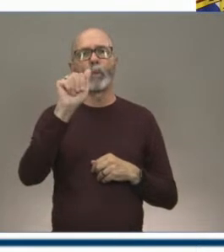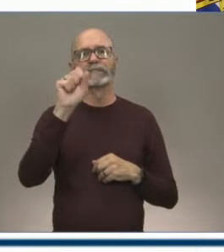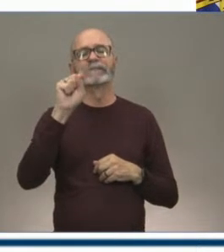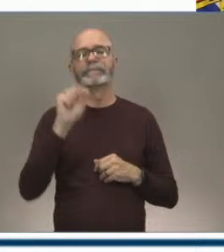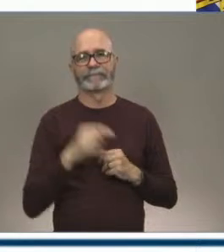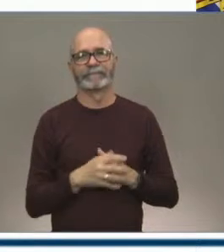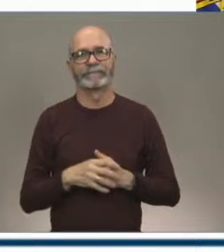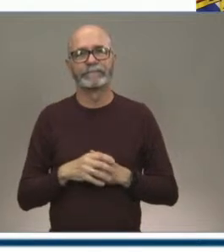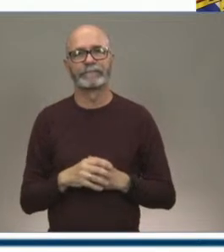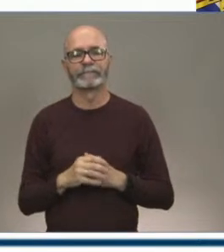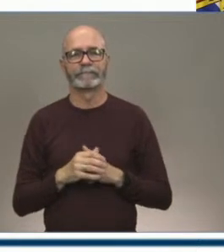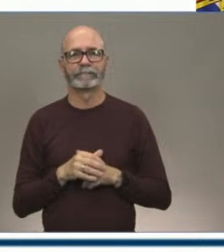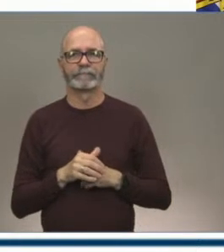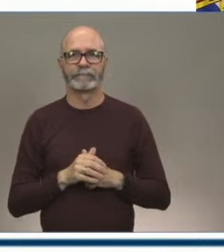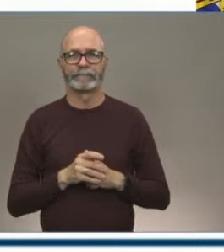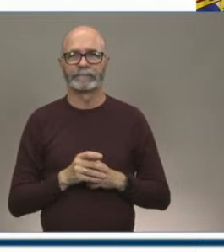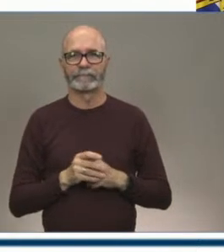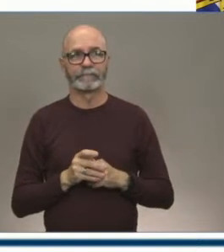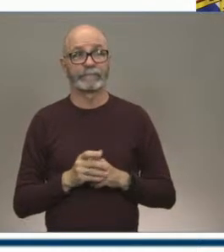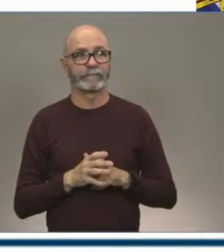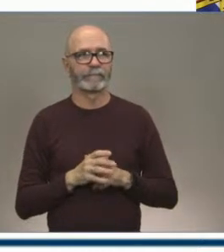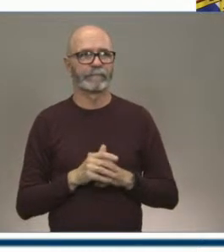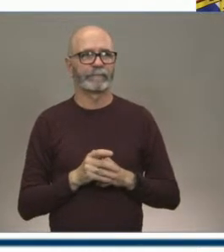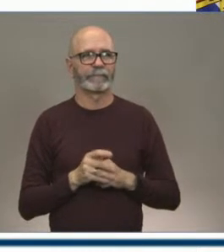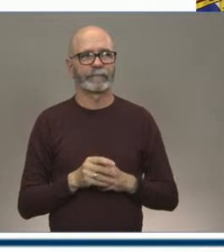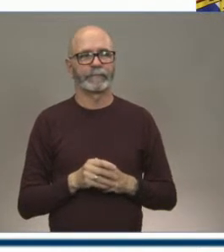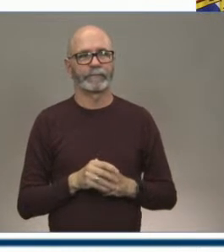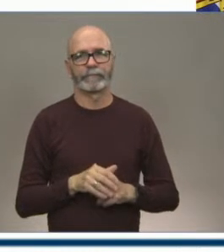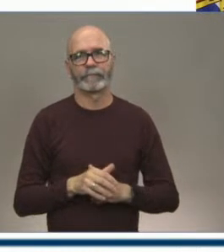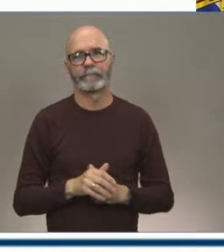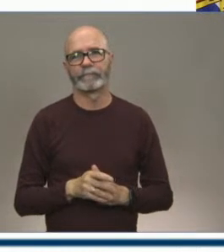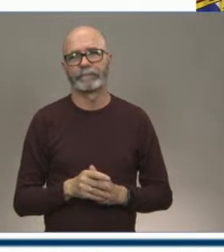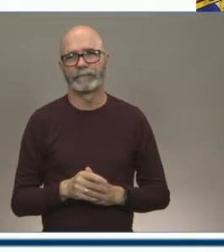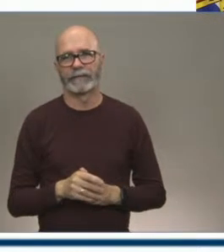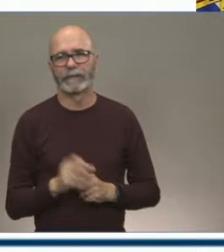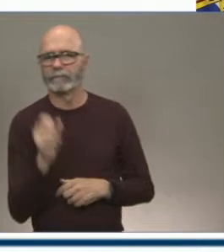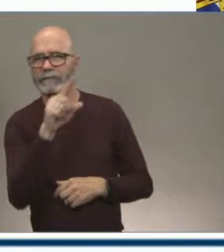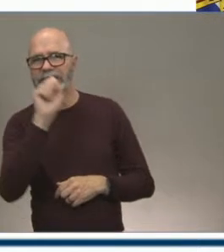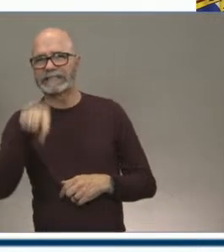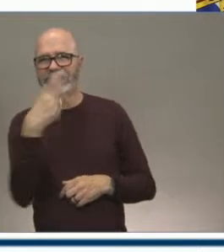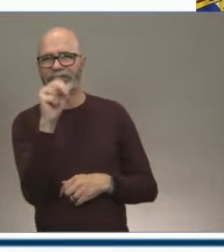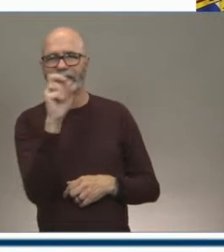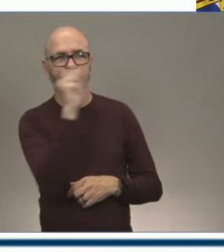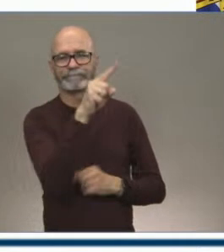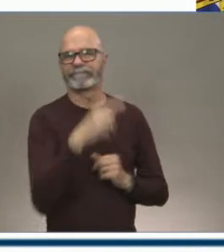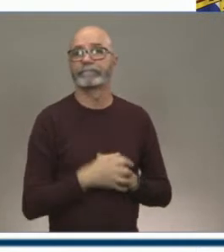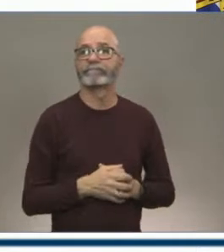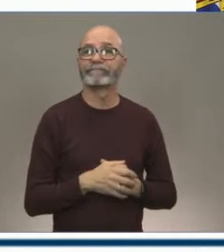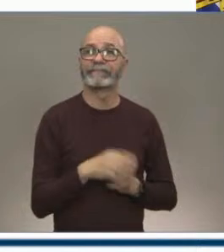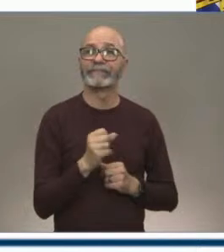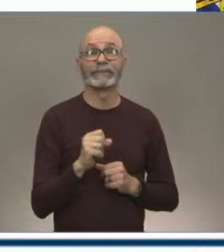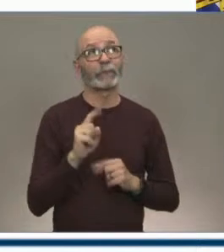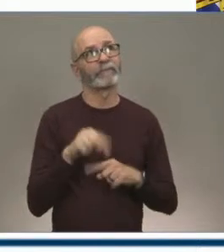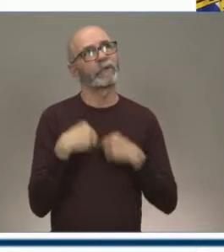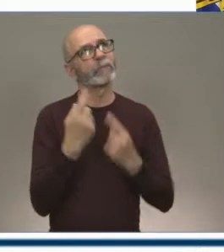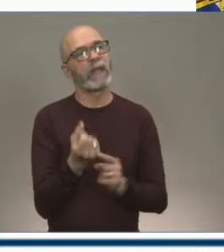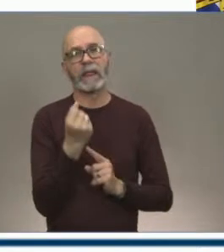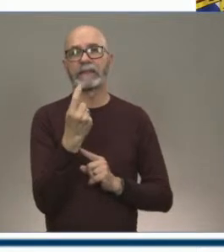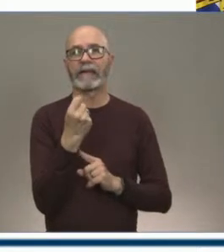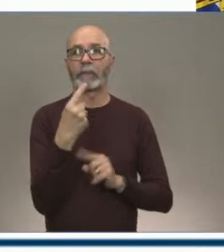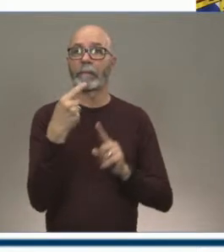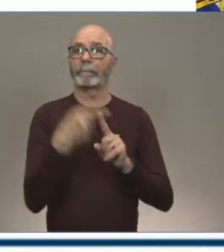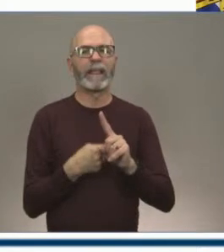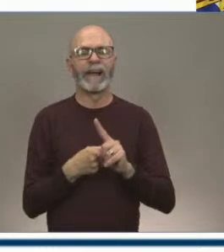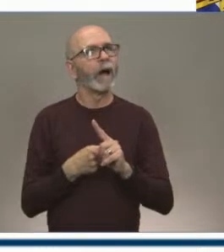McNeil, kind of just reflecting on the last 11 months. I mean, there's no way really to go back in time or change anything,